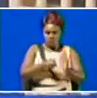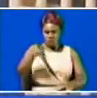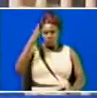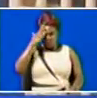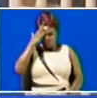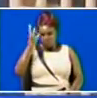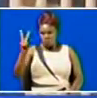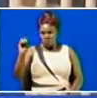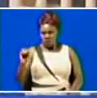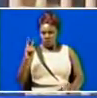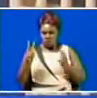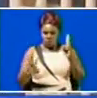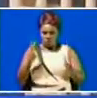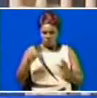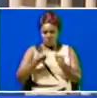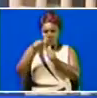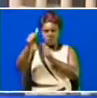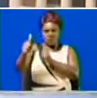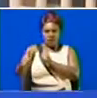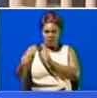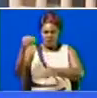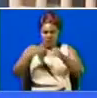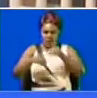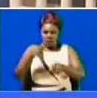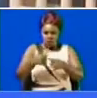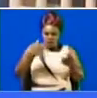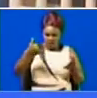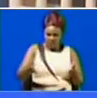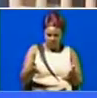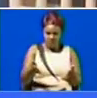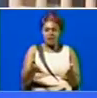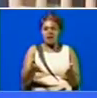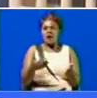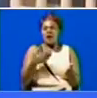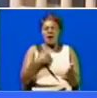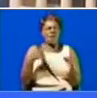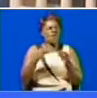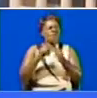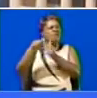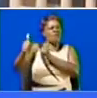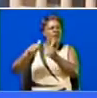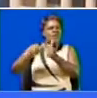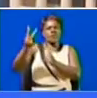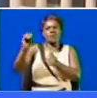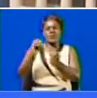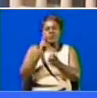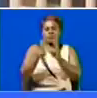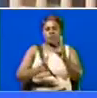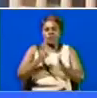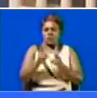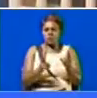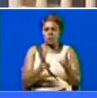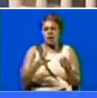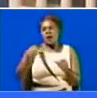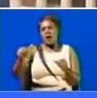know, 2022 is very far. Even if you had to hold a referendum this year or next year, there will still be a long way to 2022. And